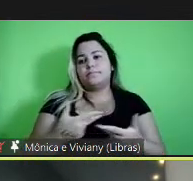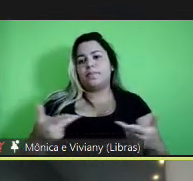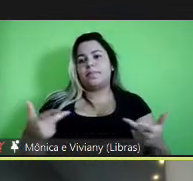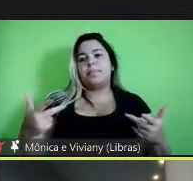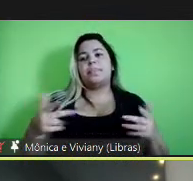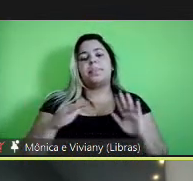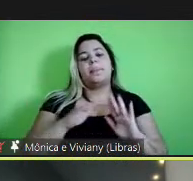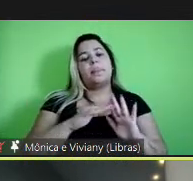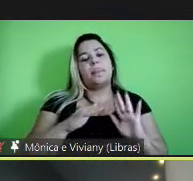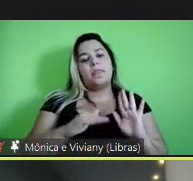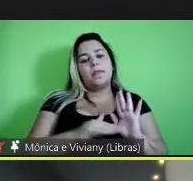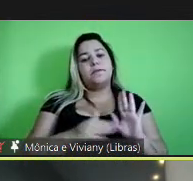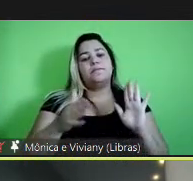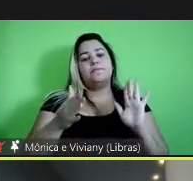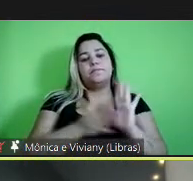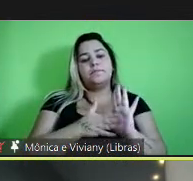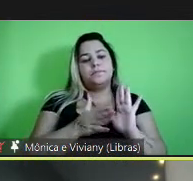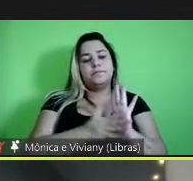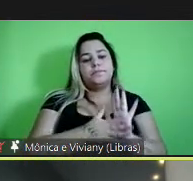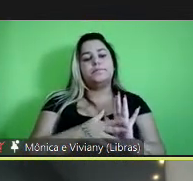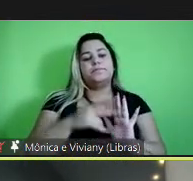the adequate